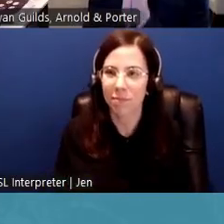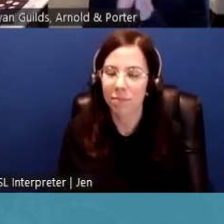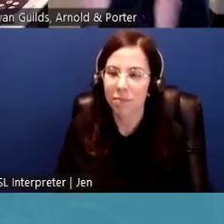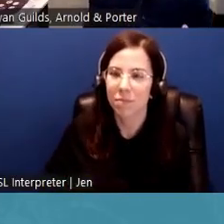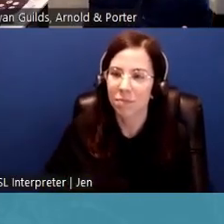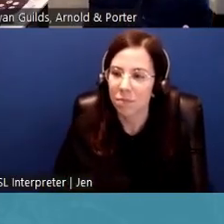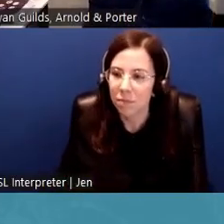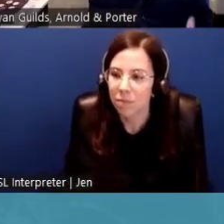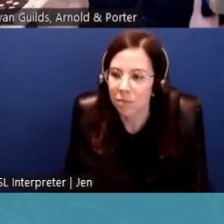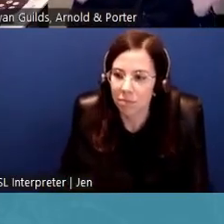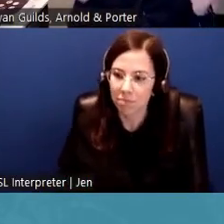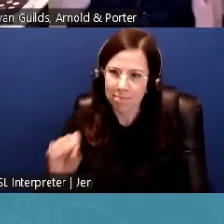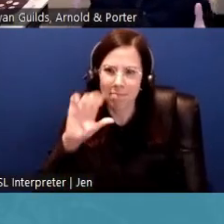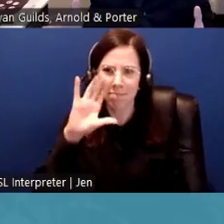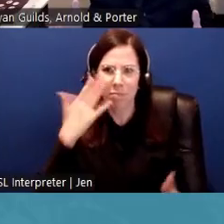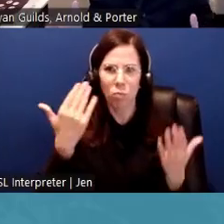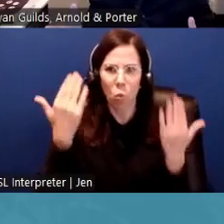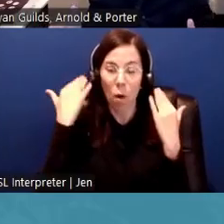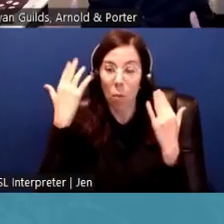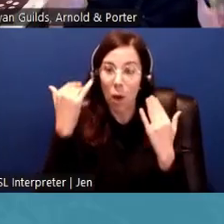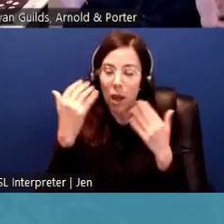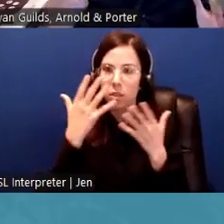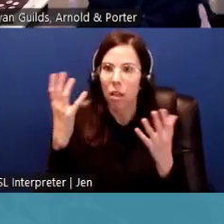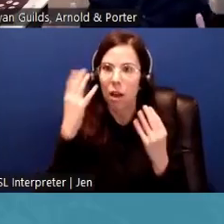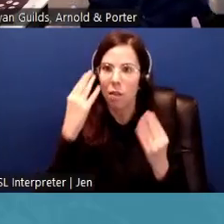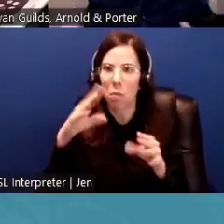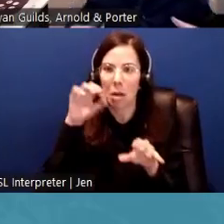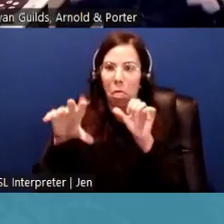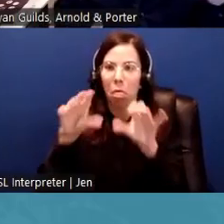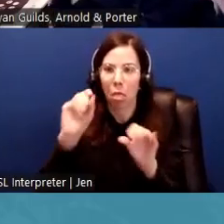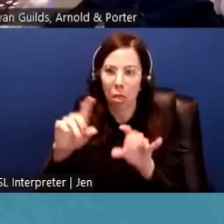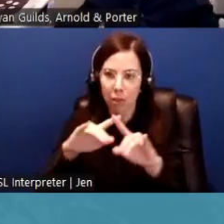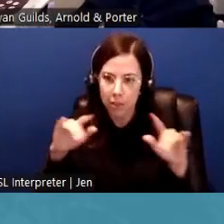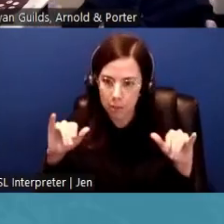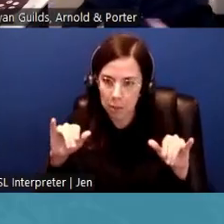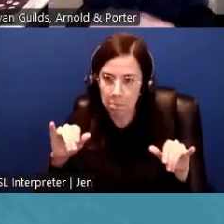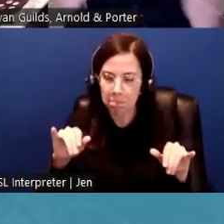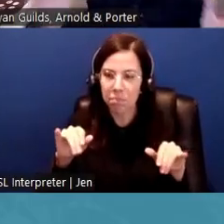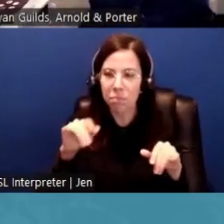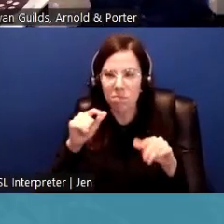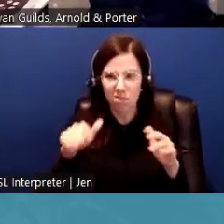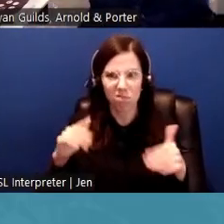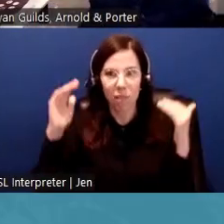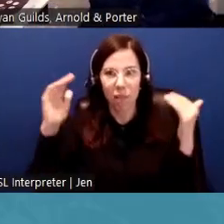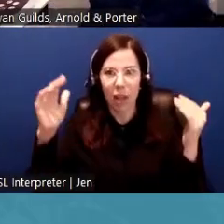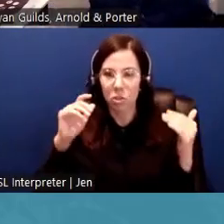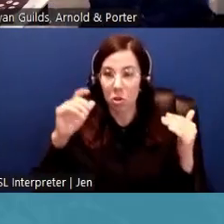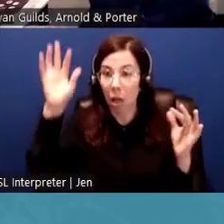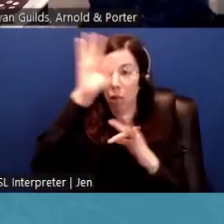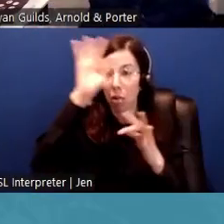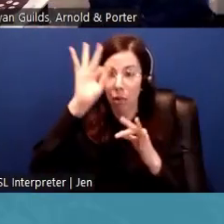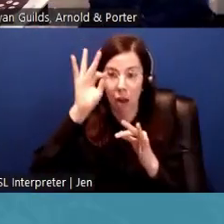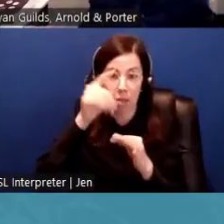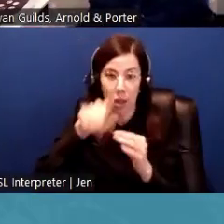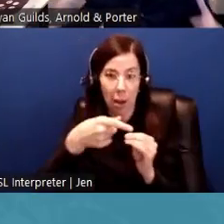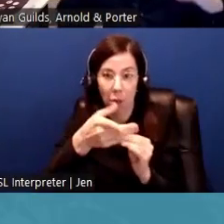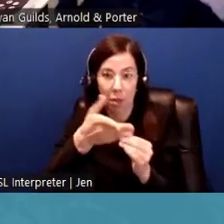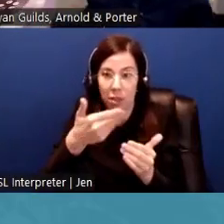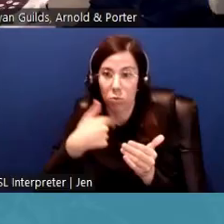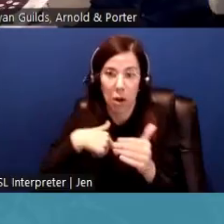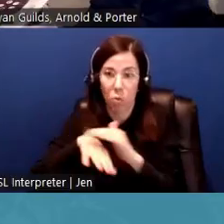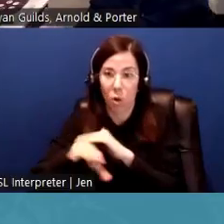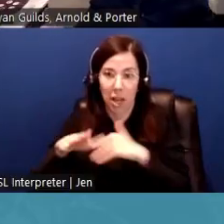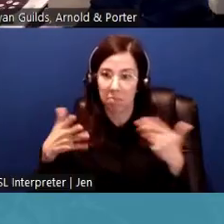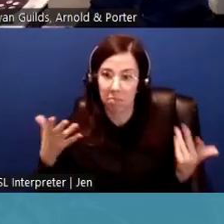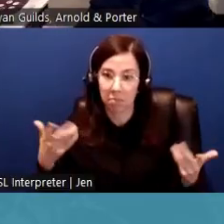it seems daunting because we're throwing a lot of information at you all at once, and this is sort of advanced. I didn't know any of this going in, okay? And even